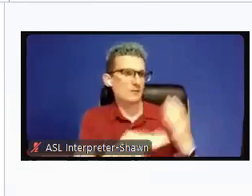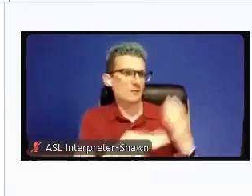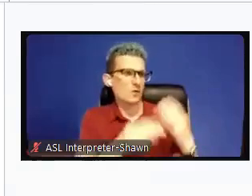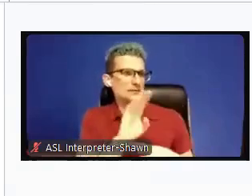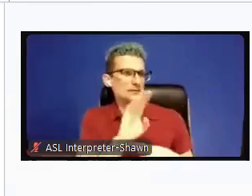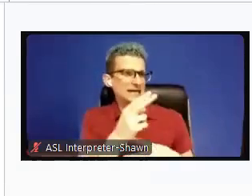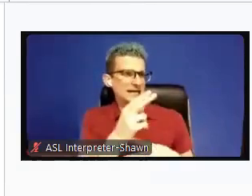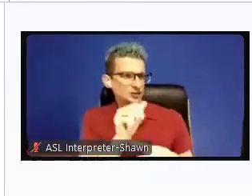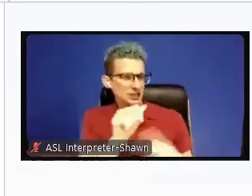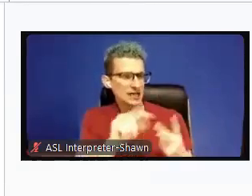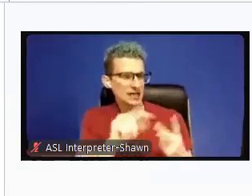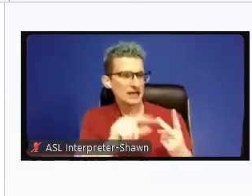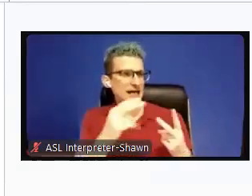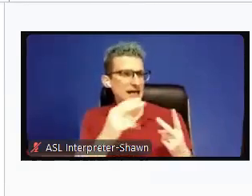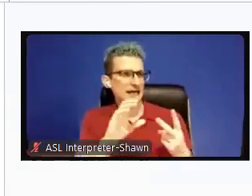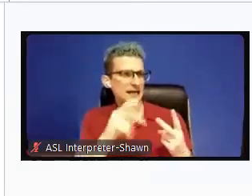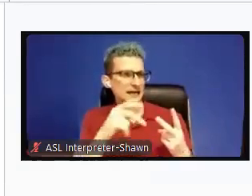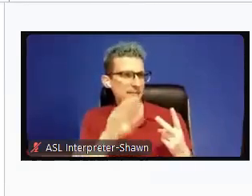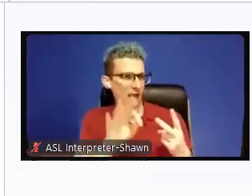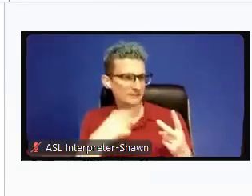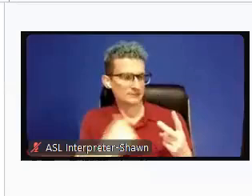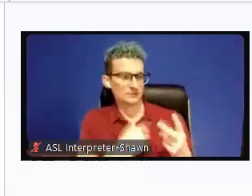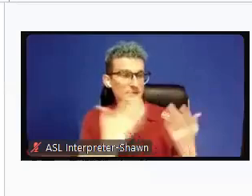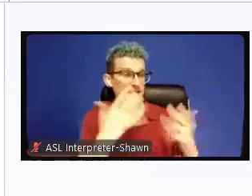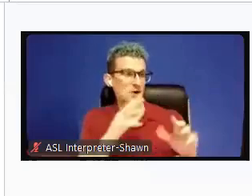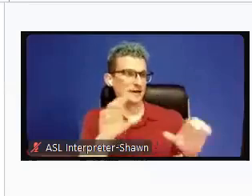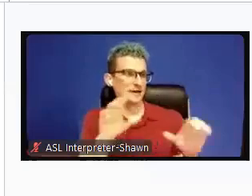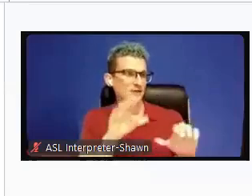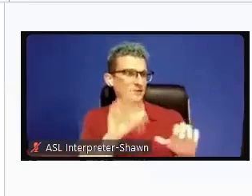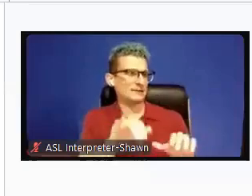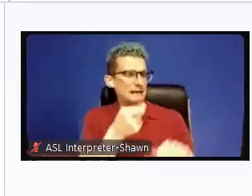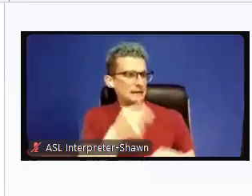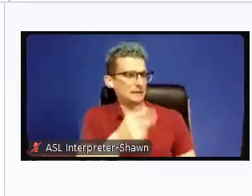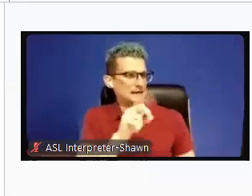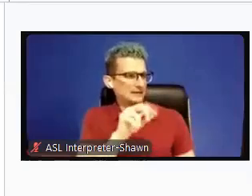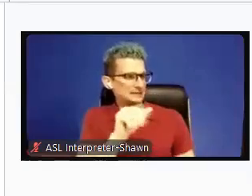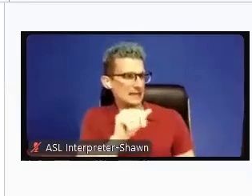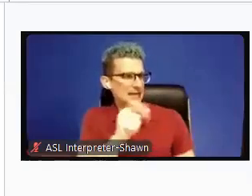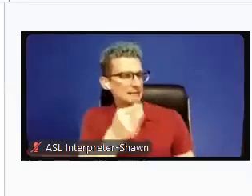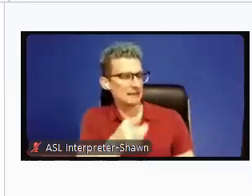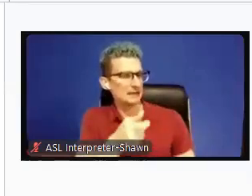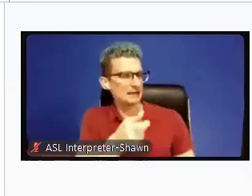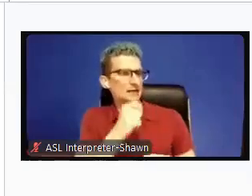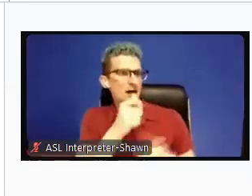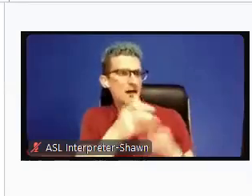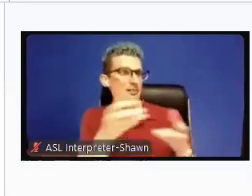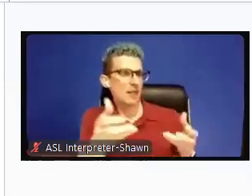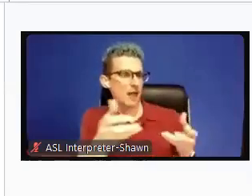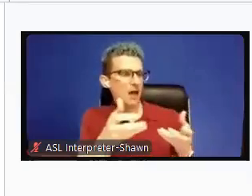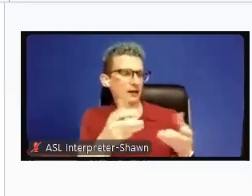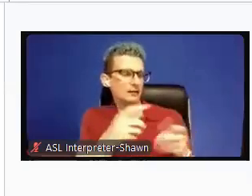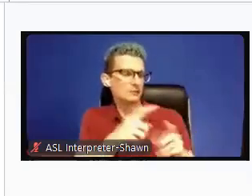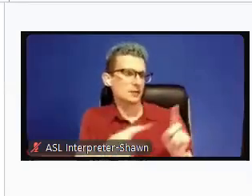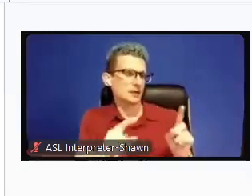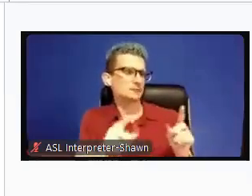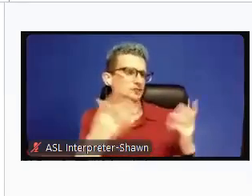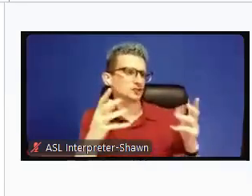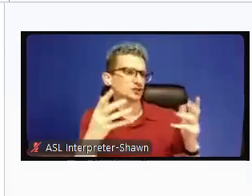of that, not enough yet, but a little bit. Okay. Thank you so much.